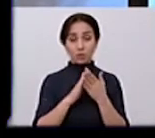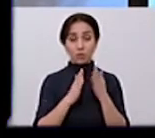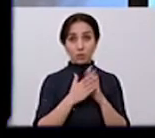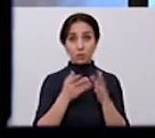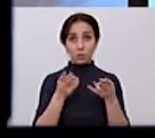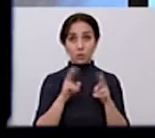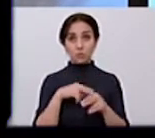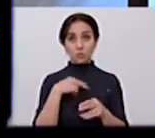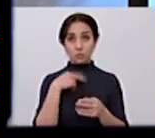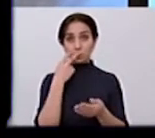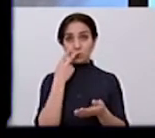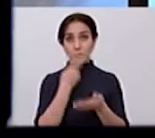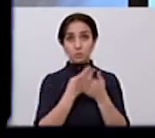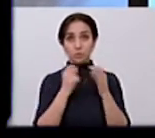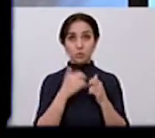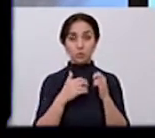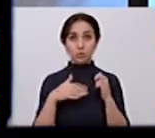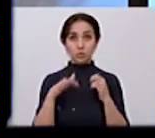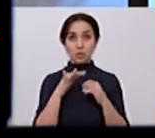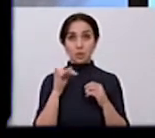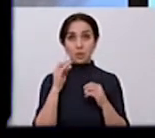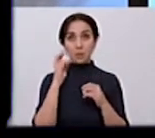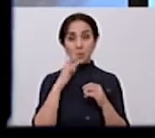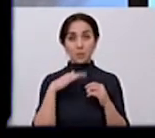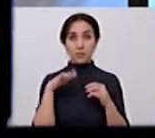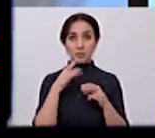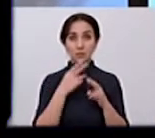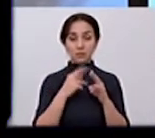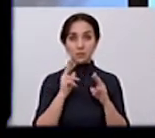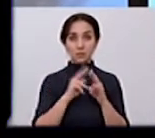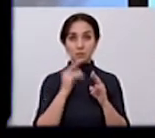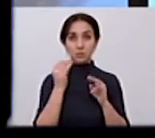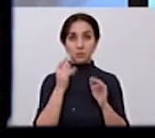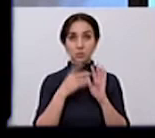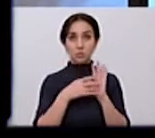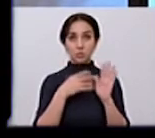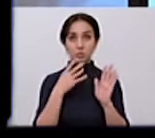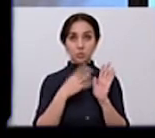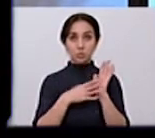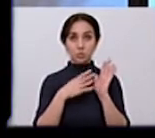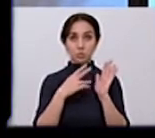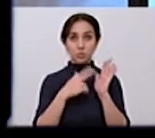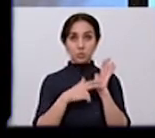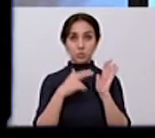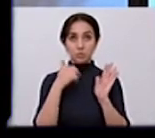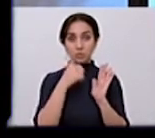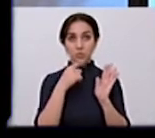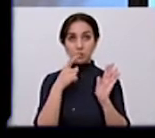biz kuzatishimiz mumkin ekan. Sharqiy Osiyo mamlakatlari